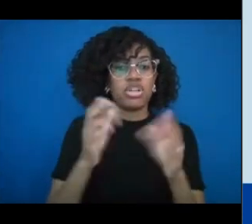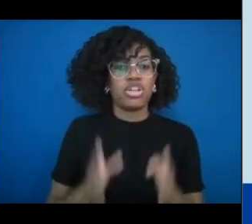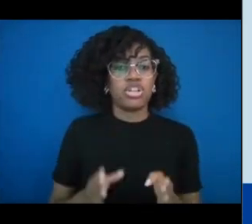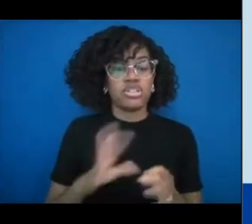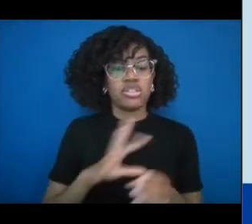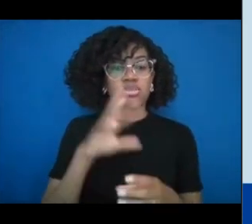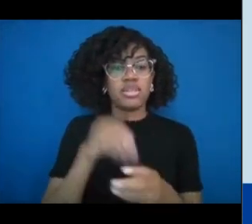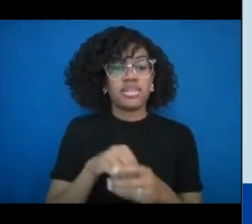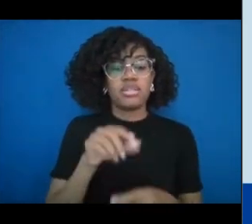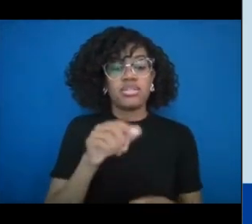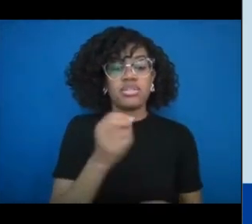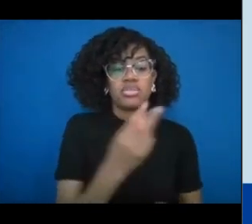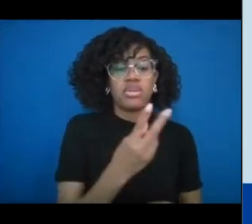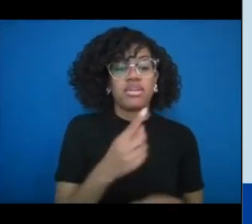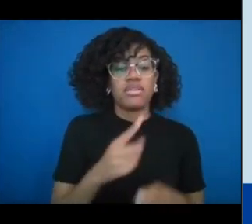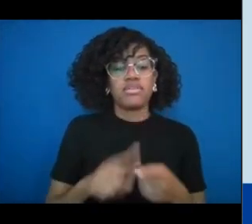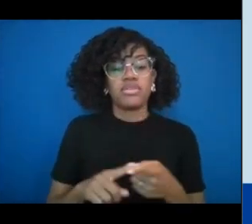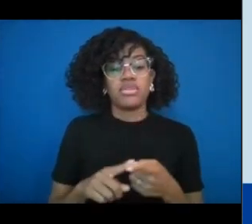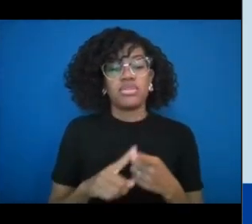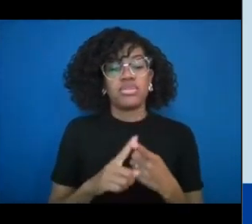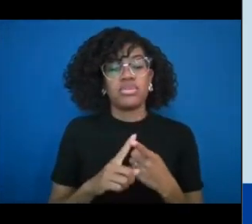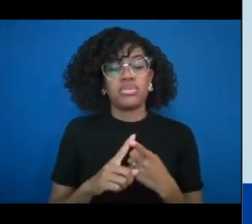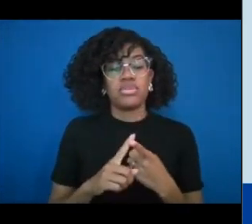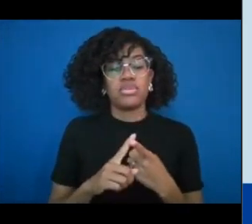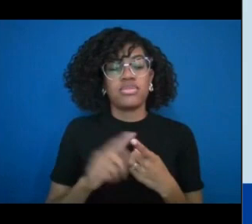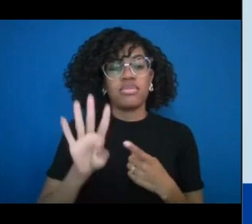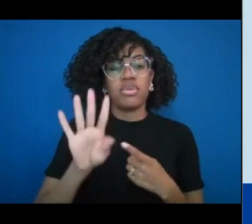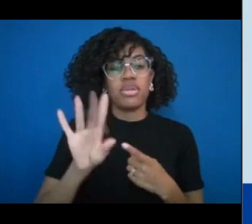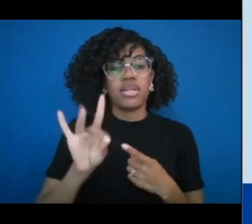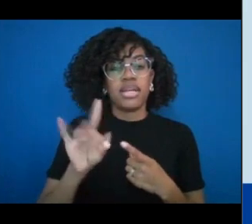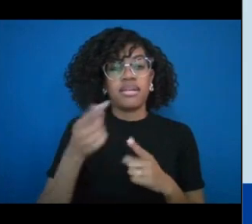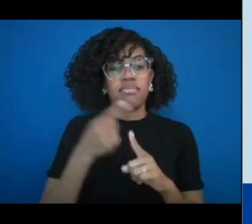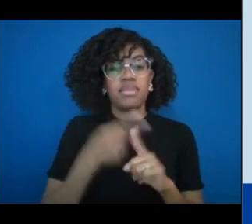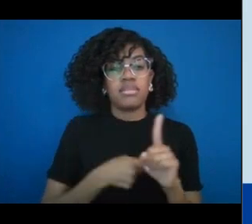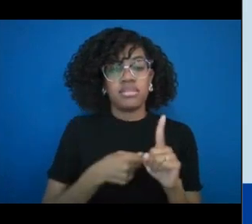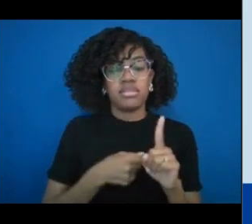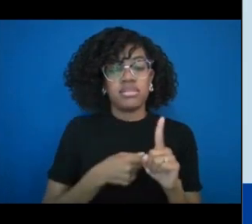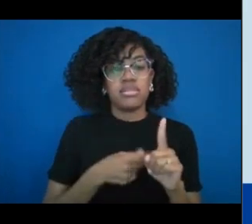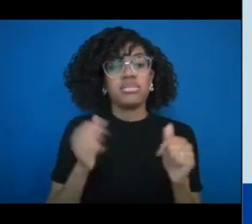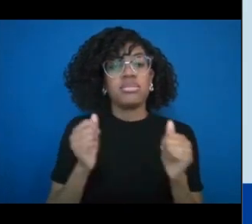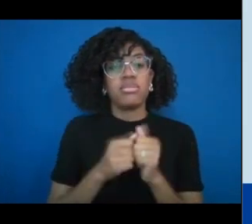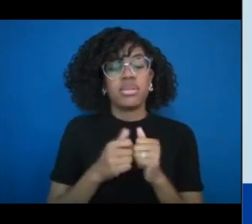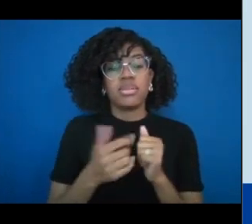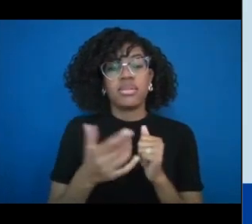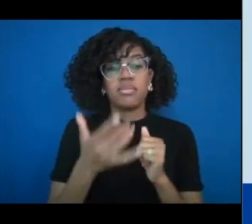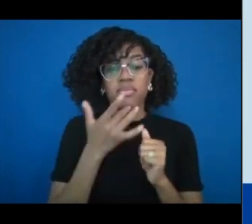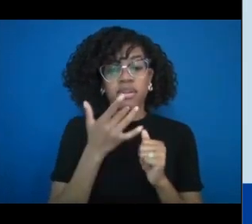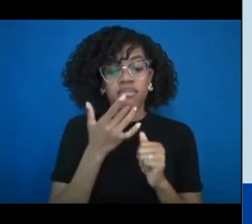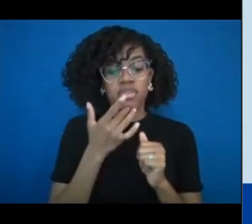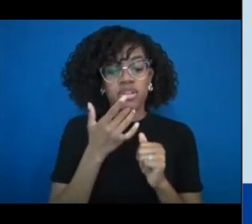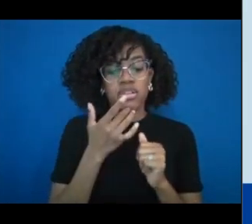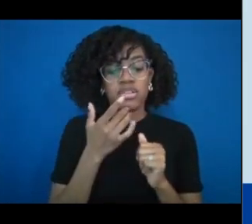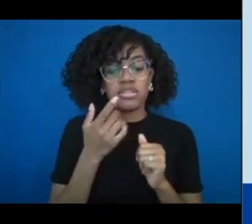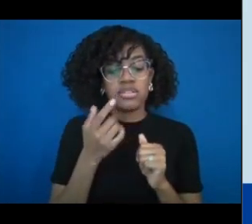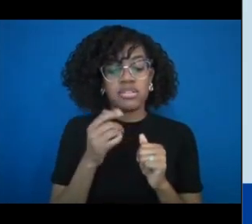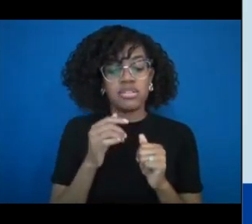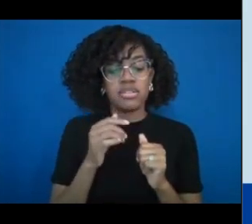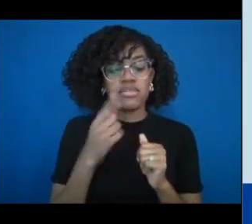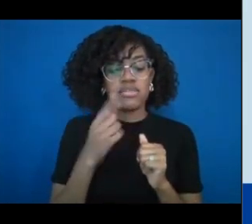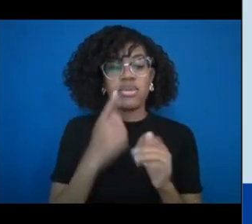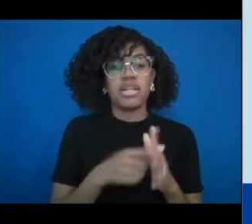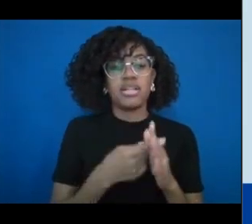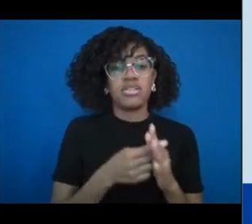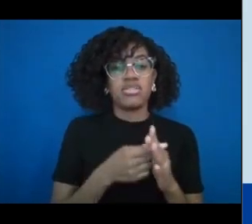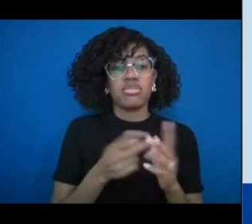within 12 to 48 months, with preference for initial placements